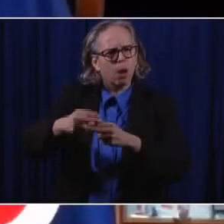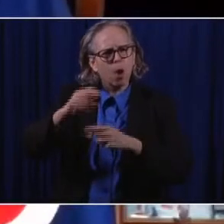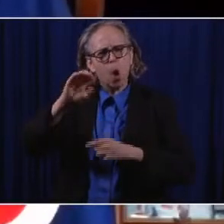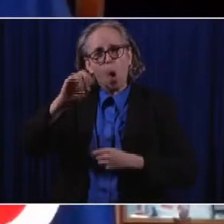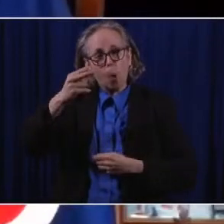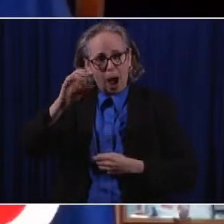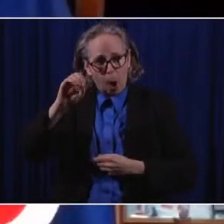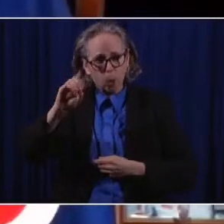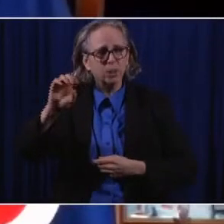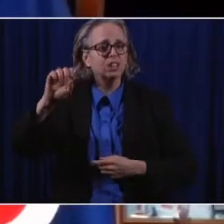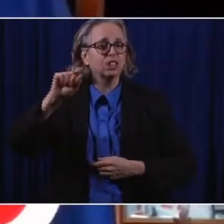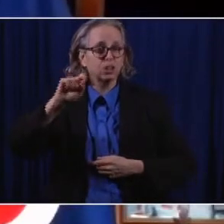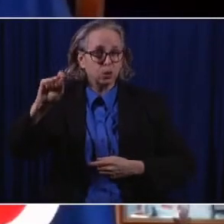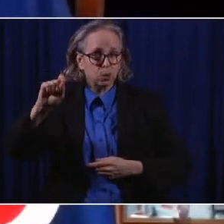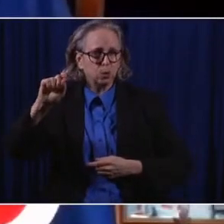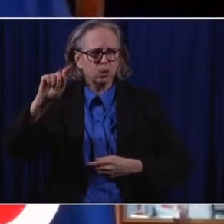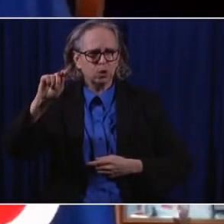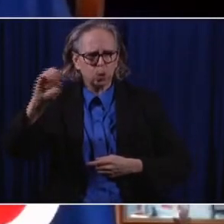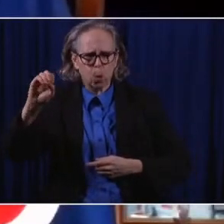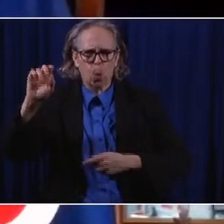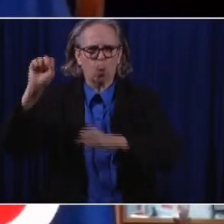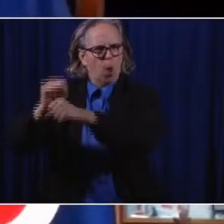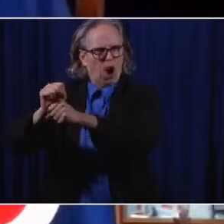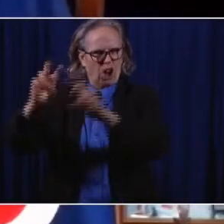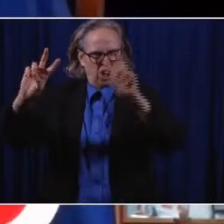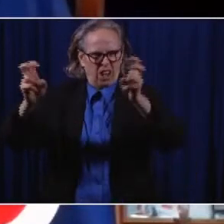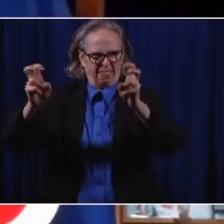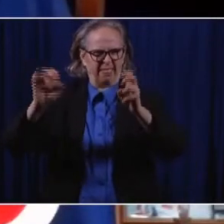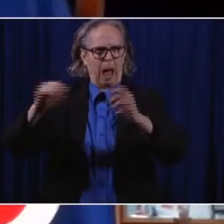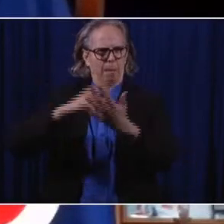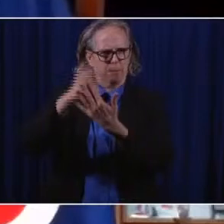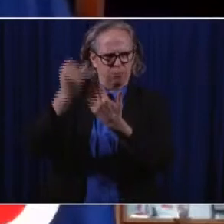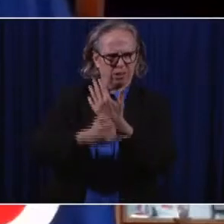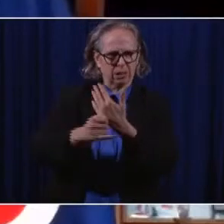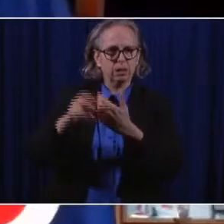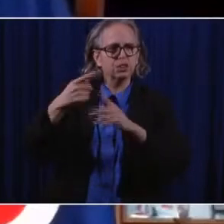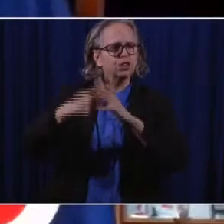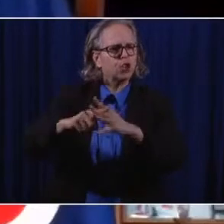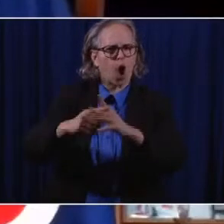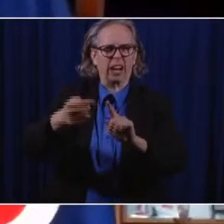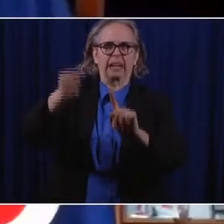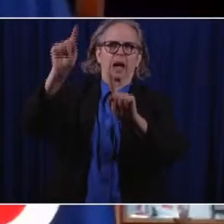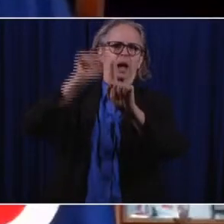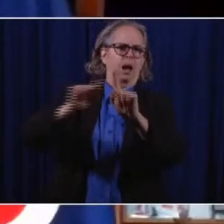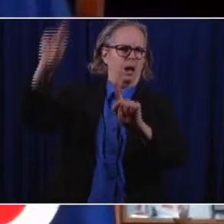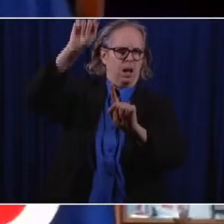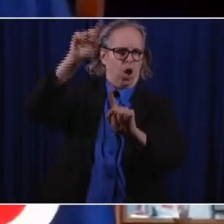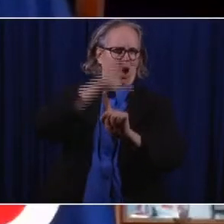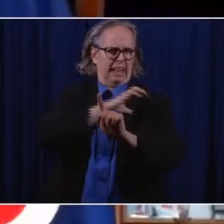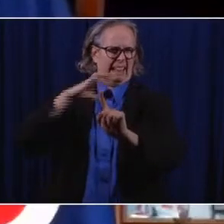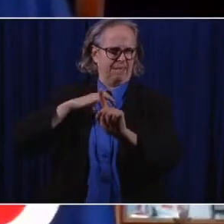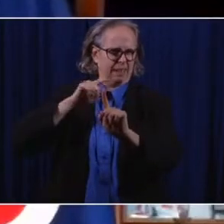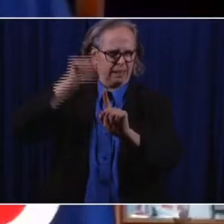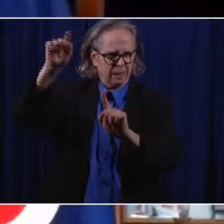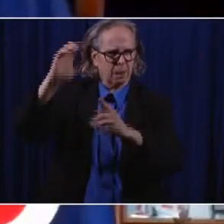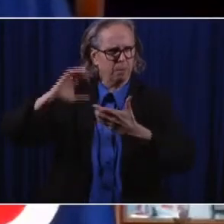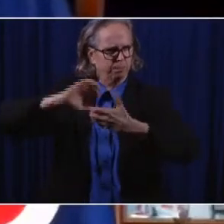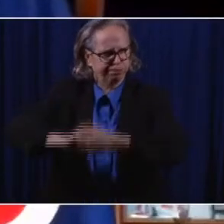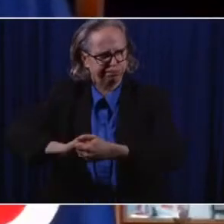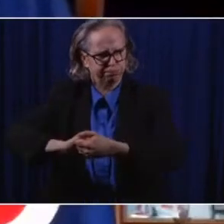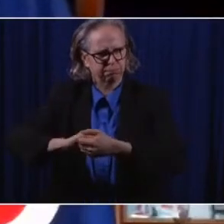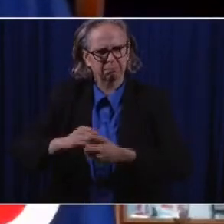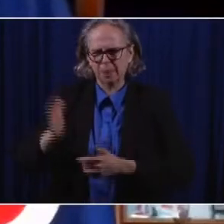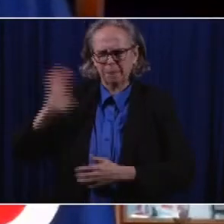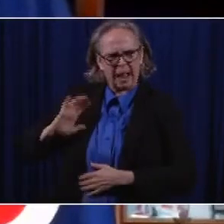greater Cleveland area. It's seen great results. There was an October virtual job fair, 30 employers, 100